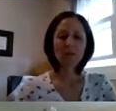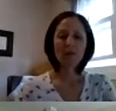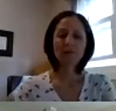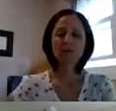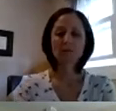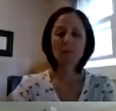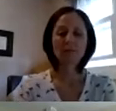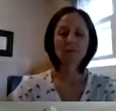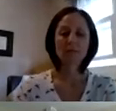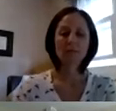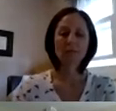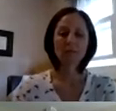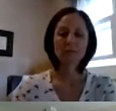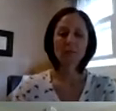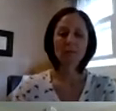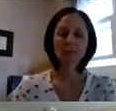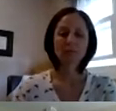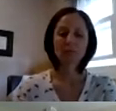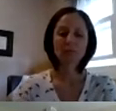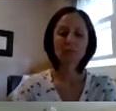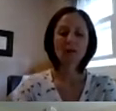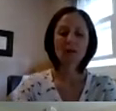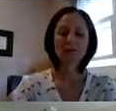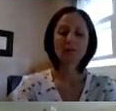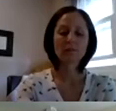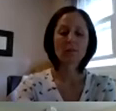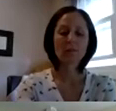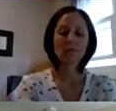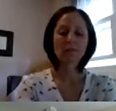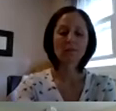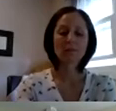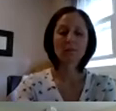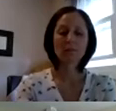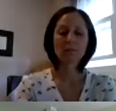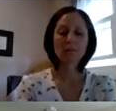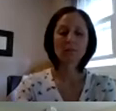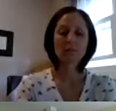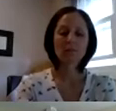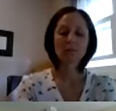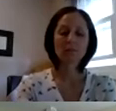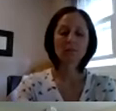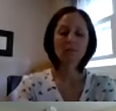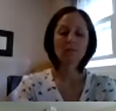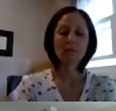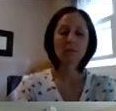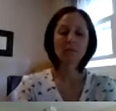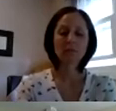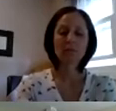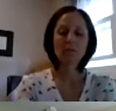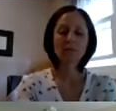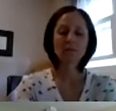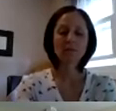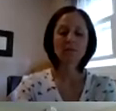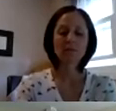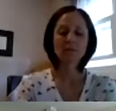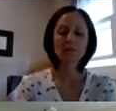this CARES Act funding will be distributed all throughout the state and how it will impact a lot of people really positively. And we're excited to see how